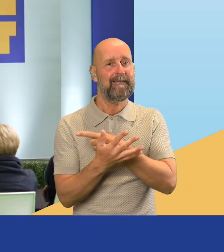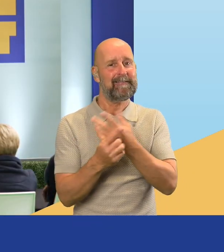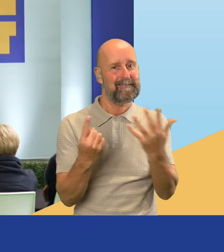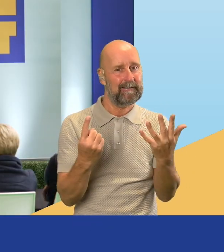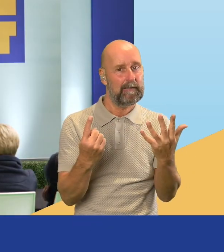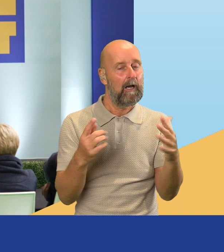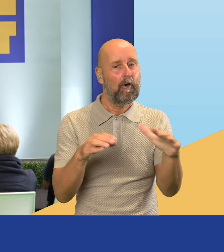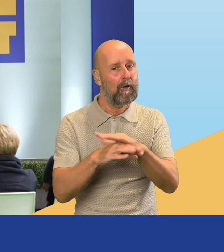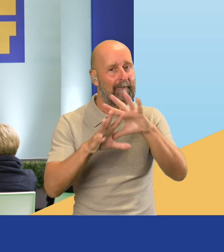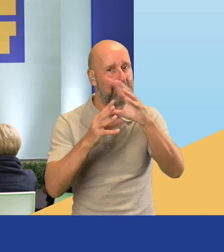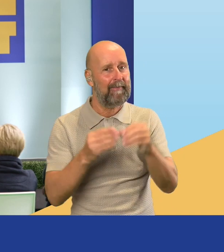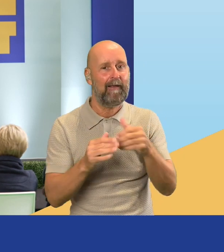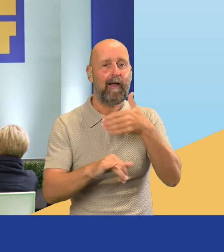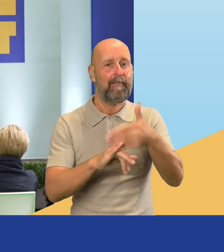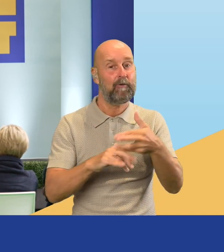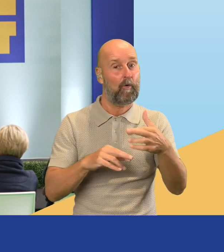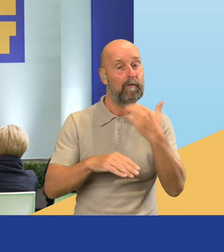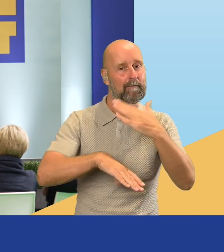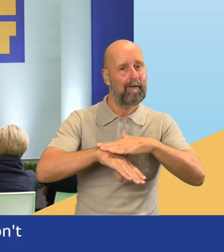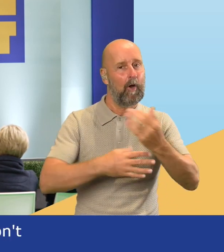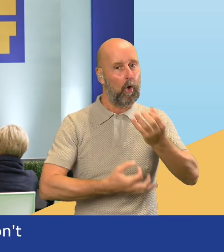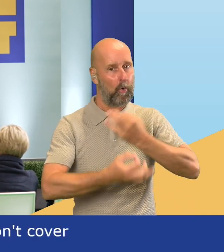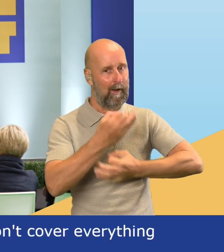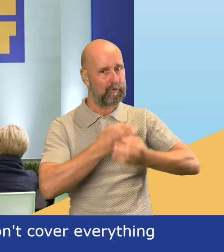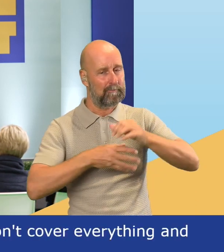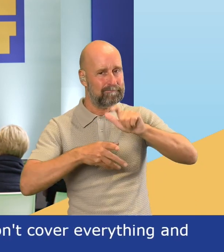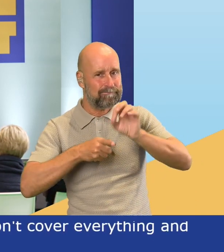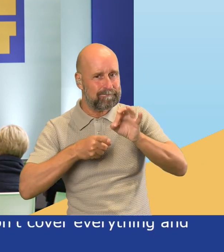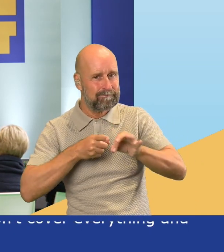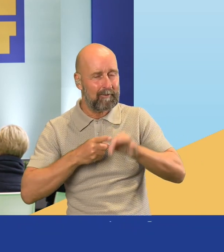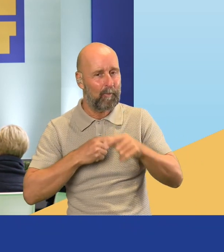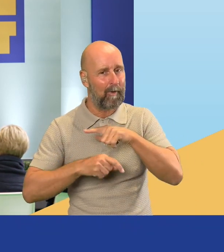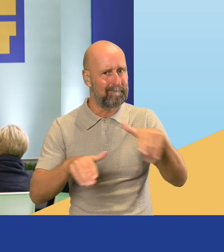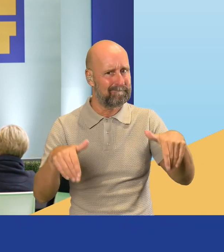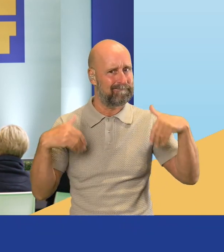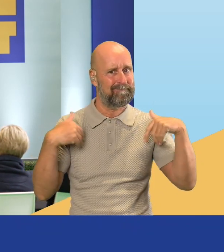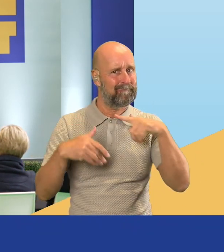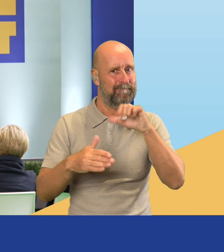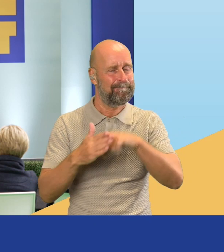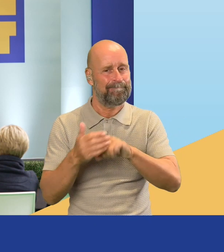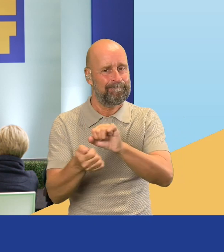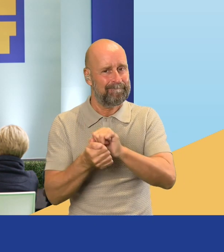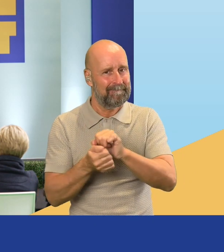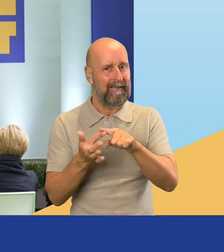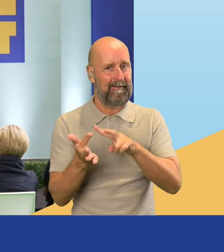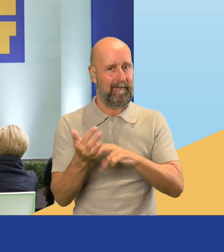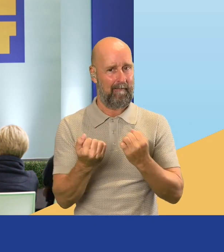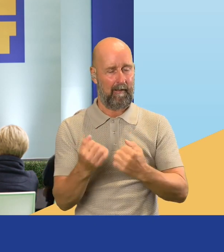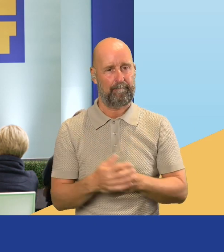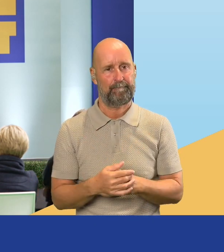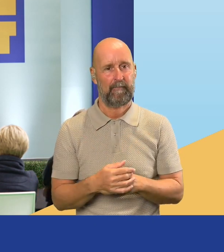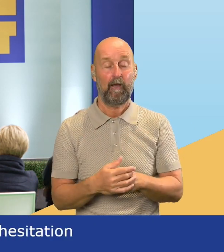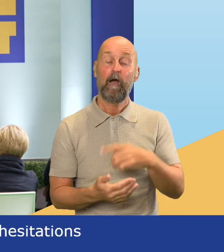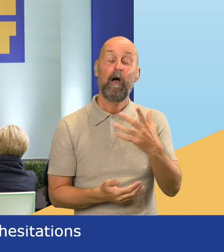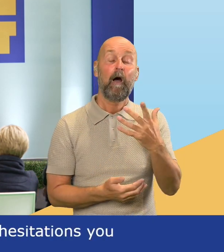everything, and we'll have some questions at the end, I hope, to maybe unpick some of the more detailed hesitations that you may have. But the first one, are electric